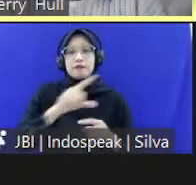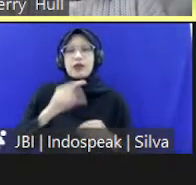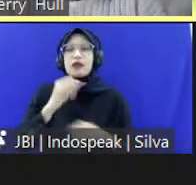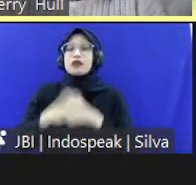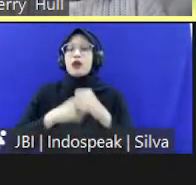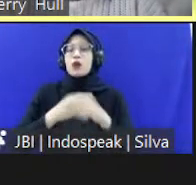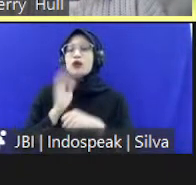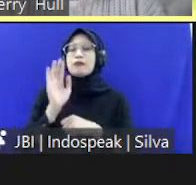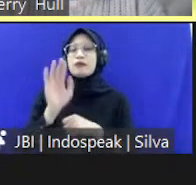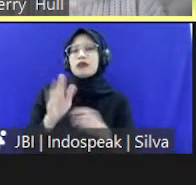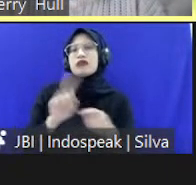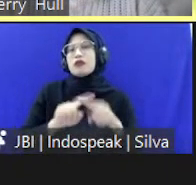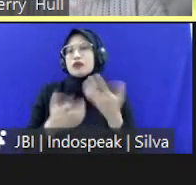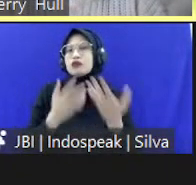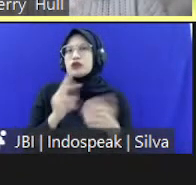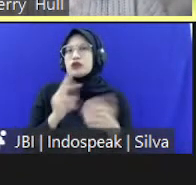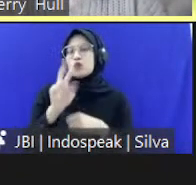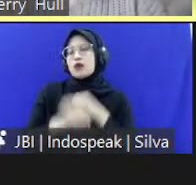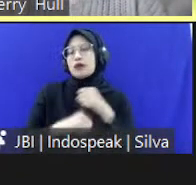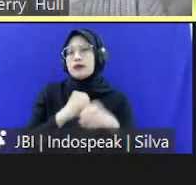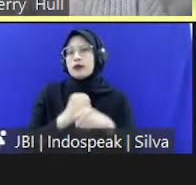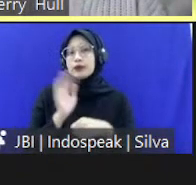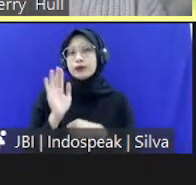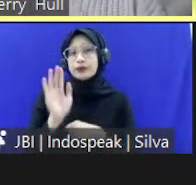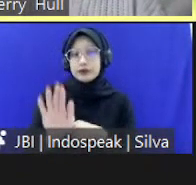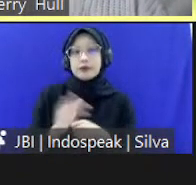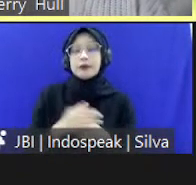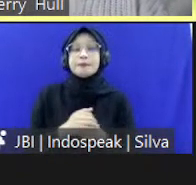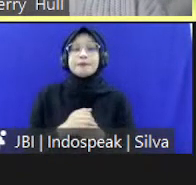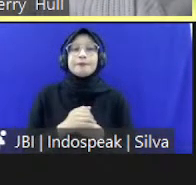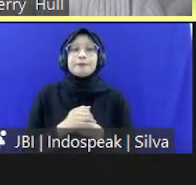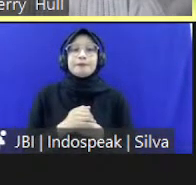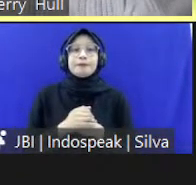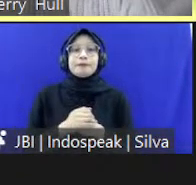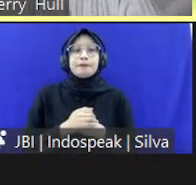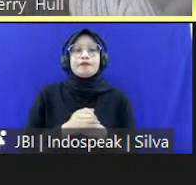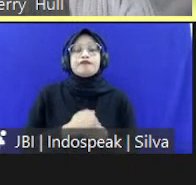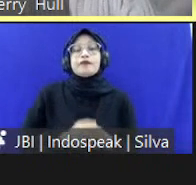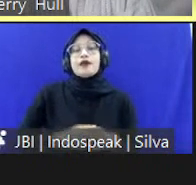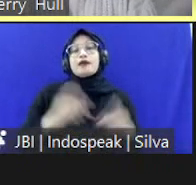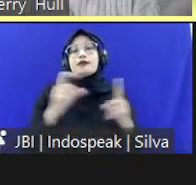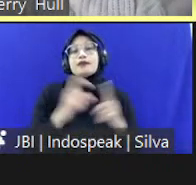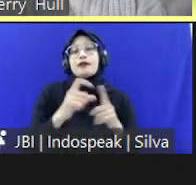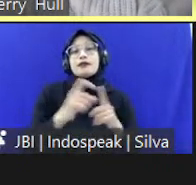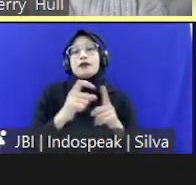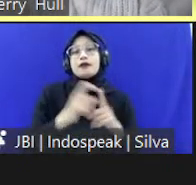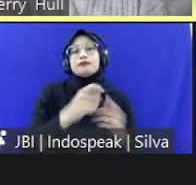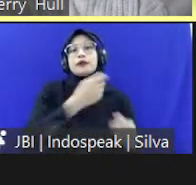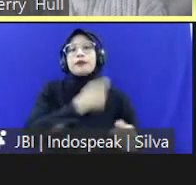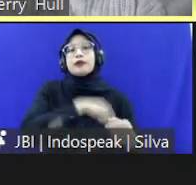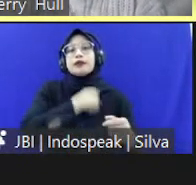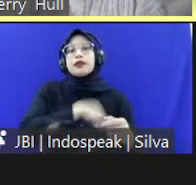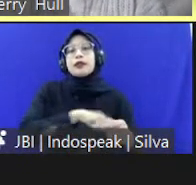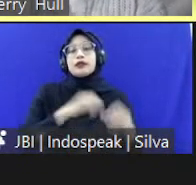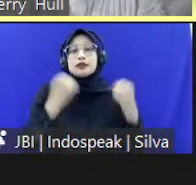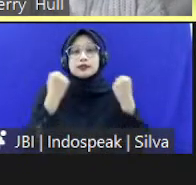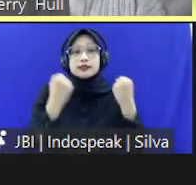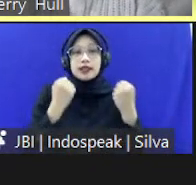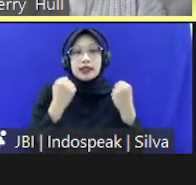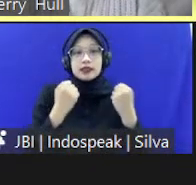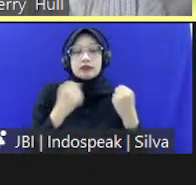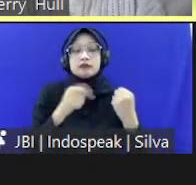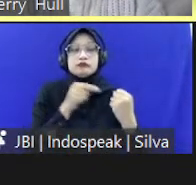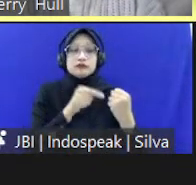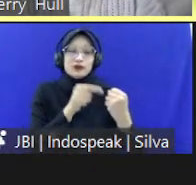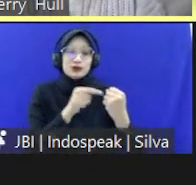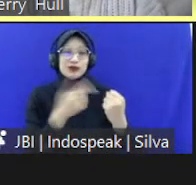2 years. The data sets in the Ministry of Health were not only disrupted,